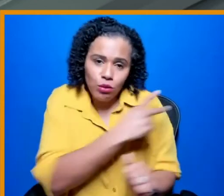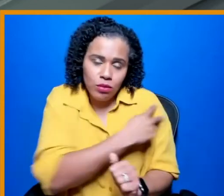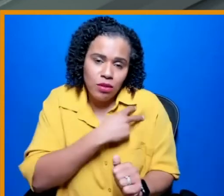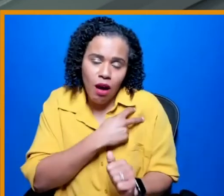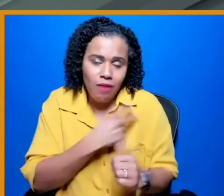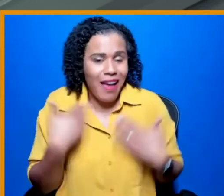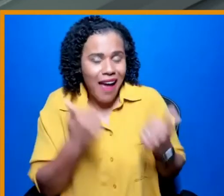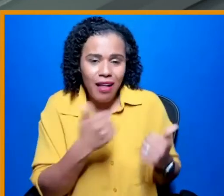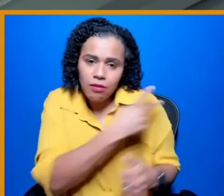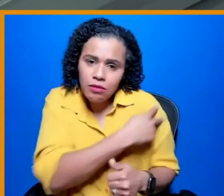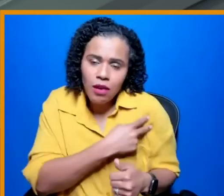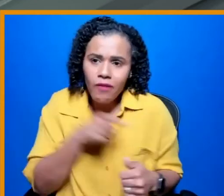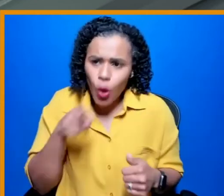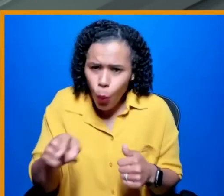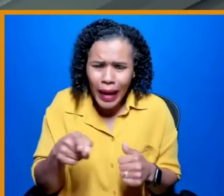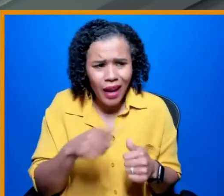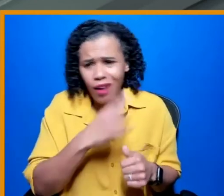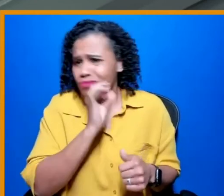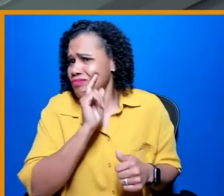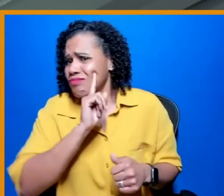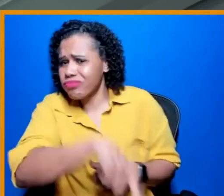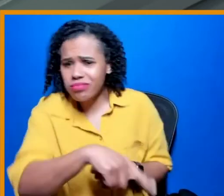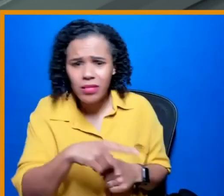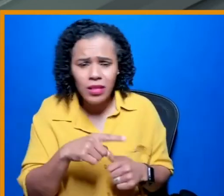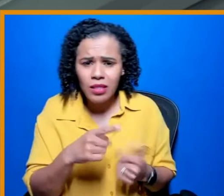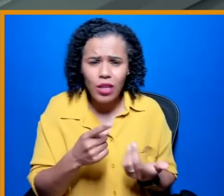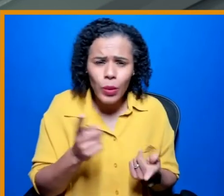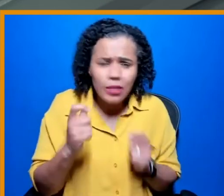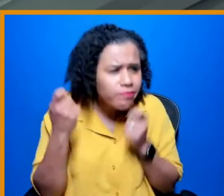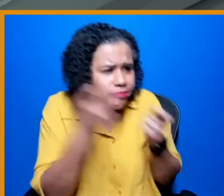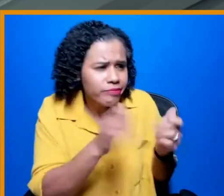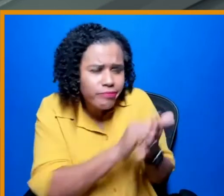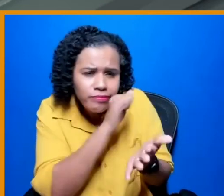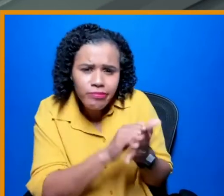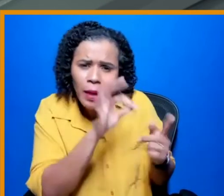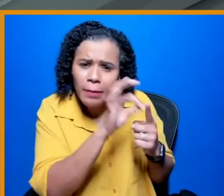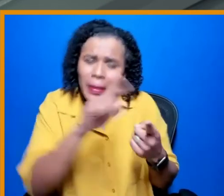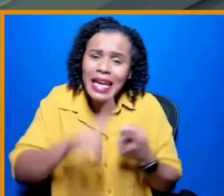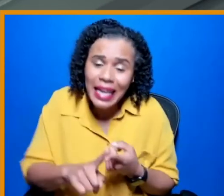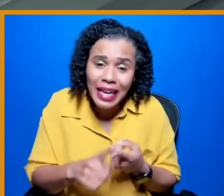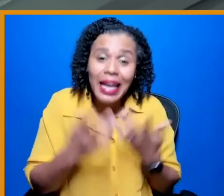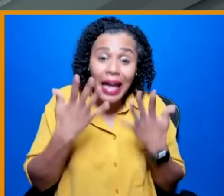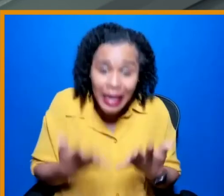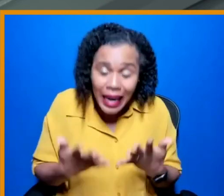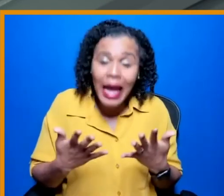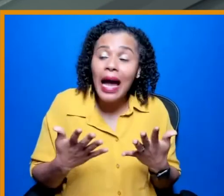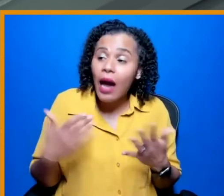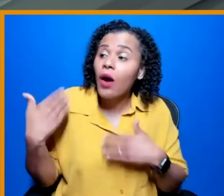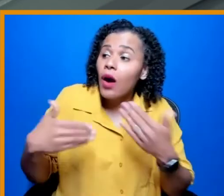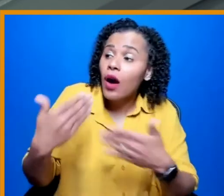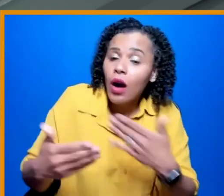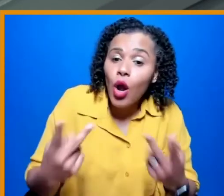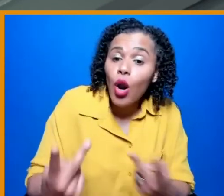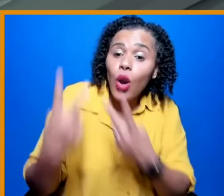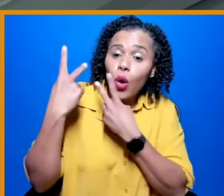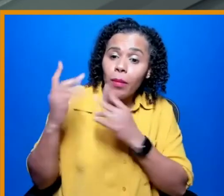fighting a war against a deadly disease. This excellent motion, as we now look beyond the crisis stages of the pandemic, superbly outlines how